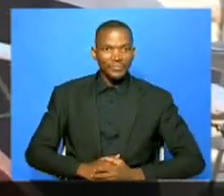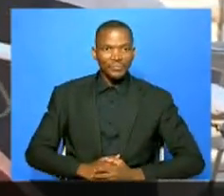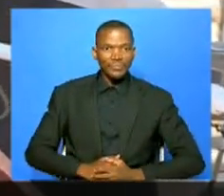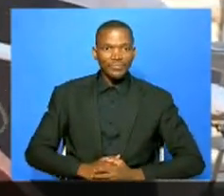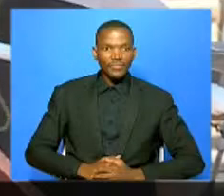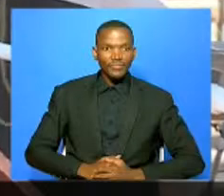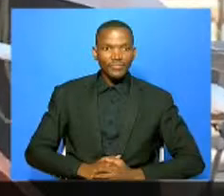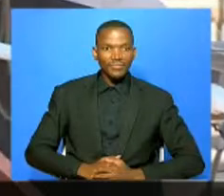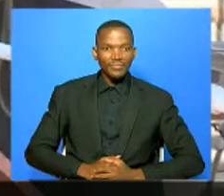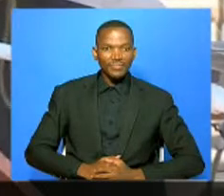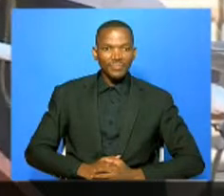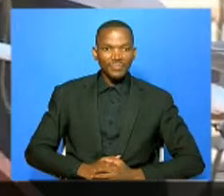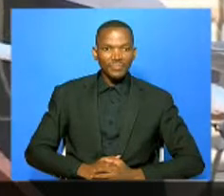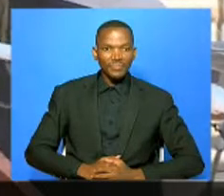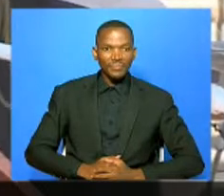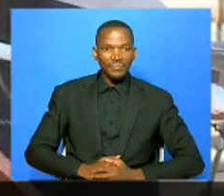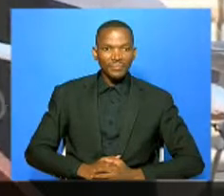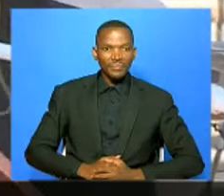gakologetswe.